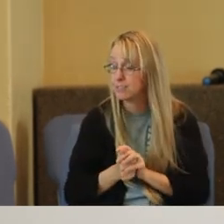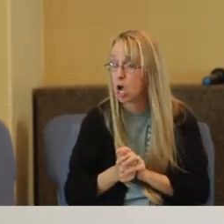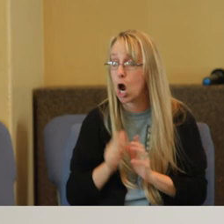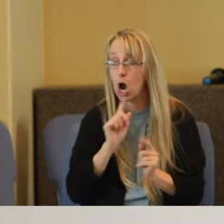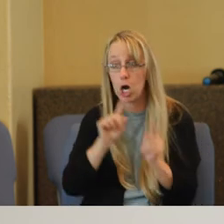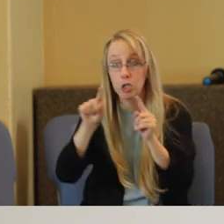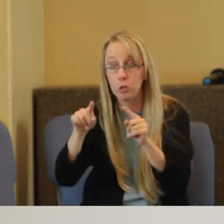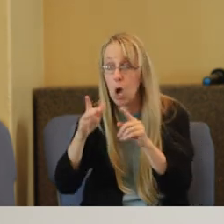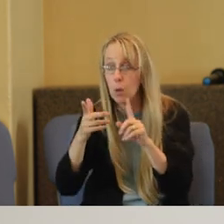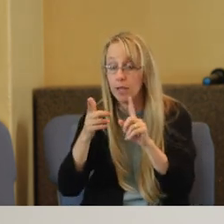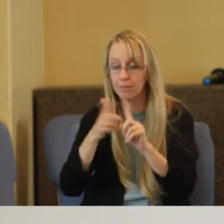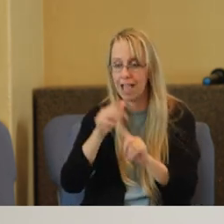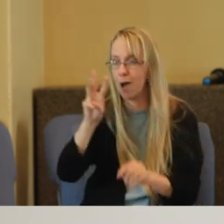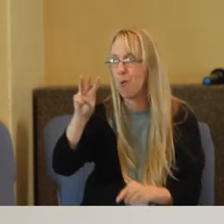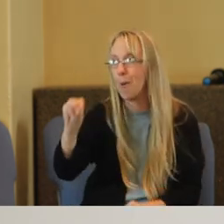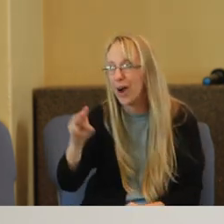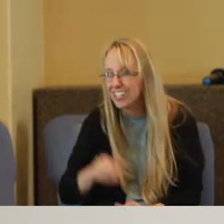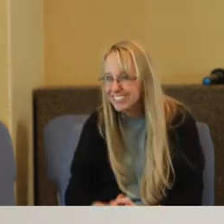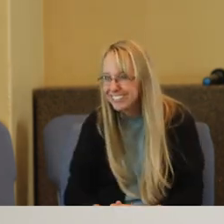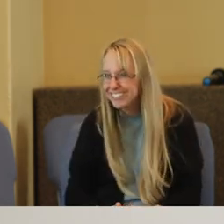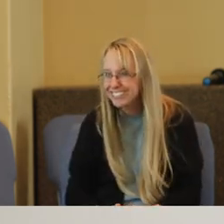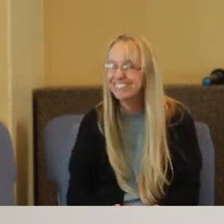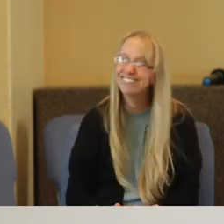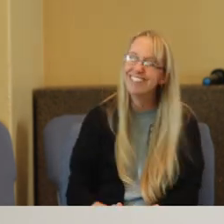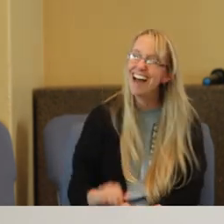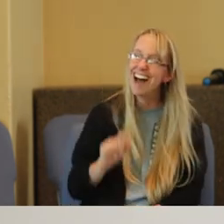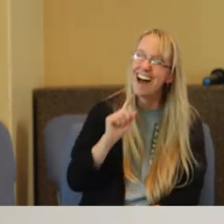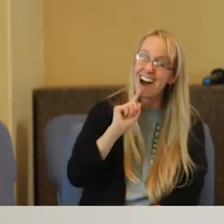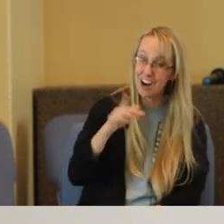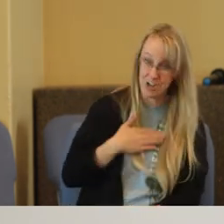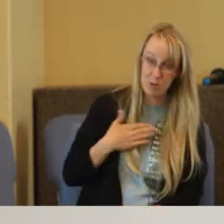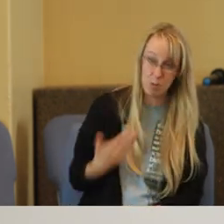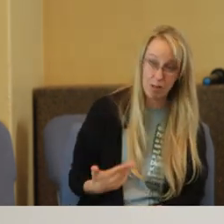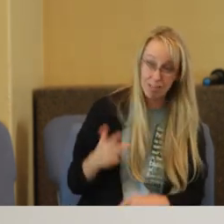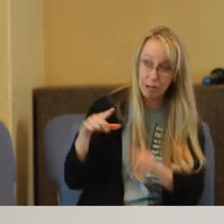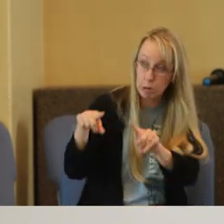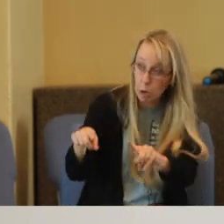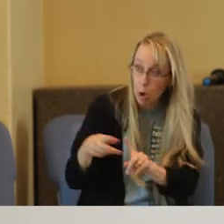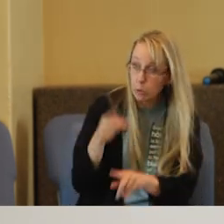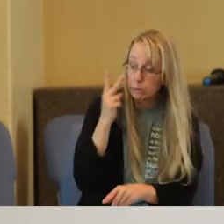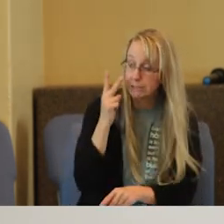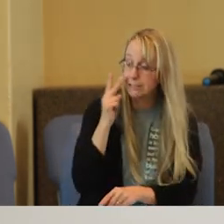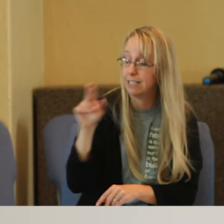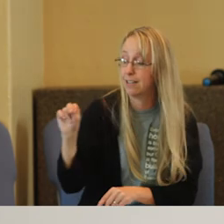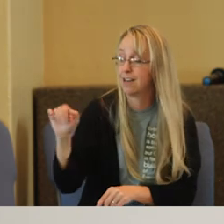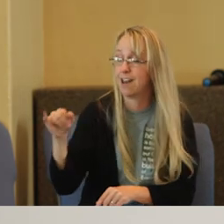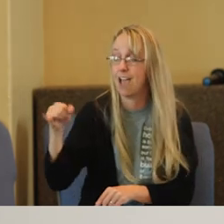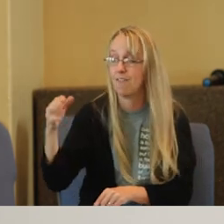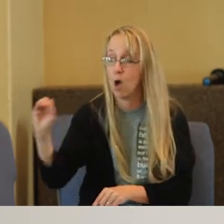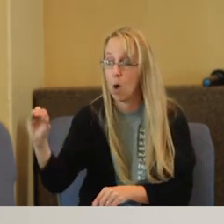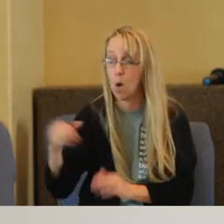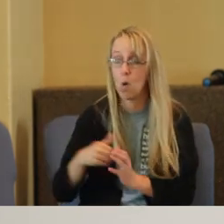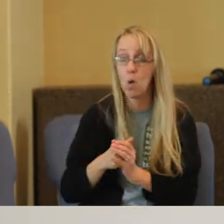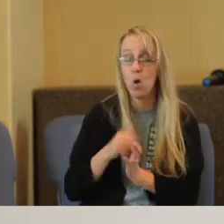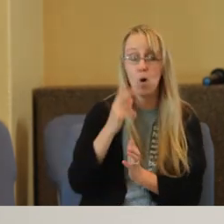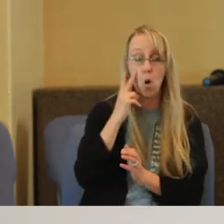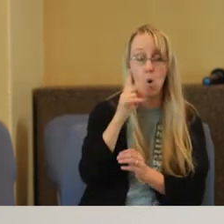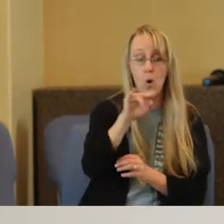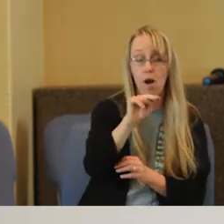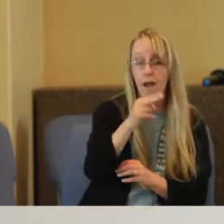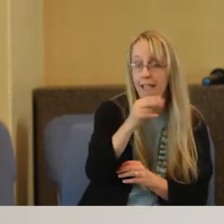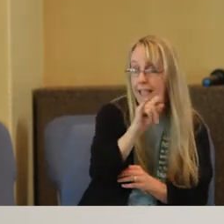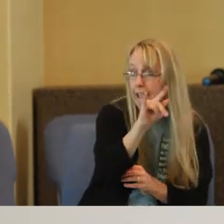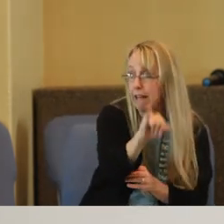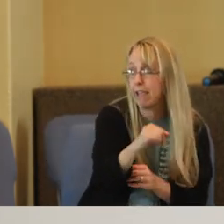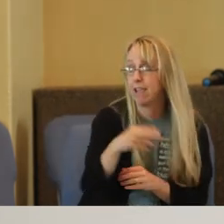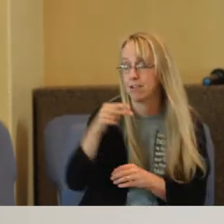on mission and at Walmart? Are you willing to go to see the Navajos, to go to Haiti, to go to Nepal,